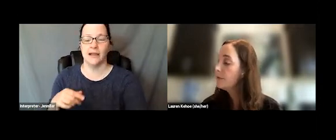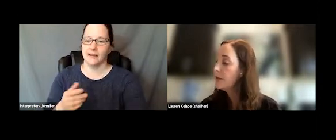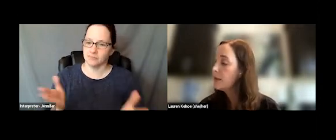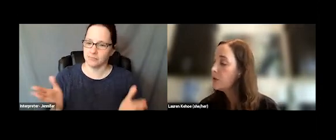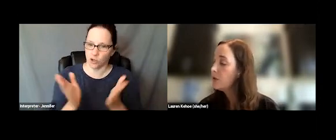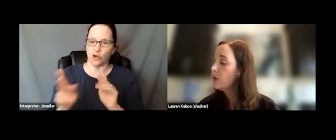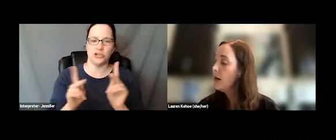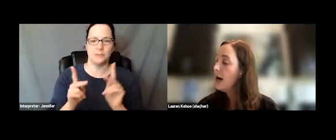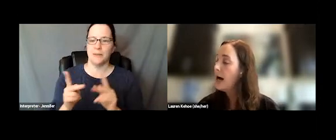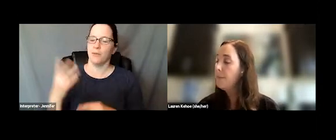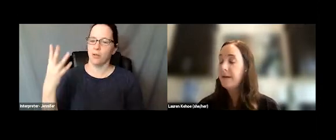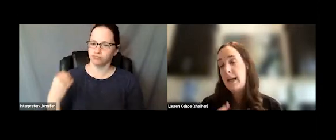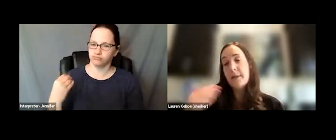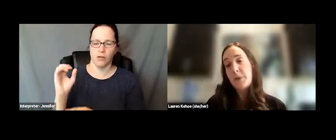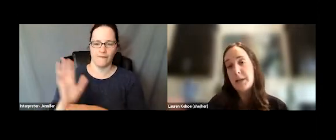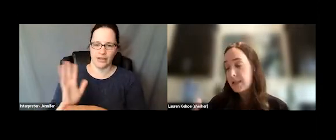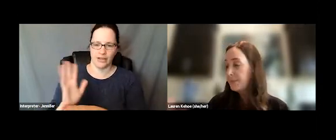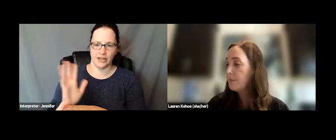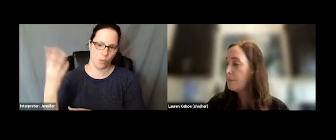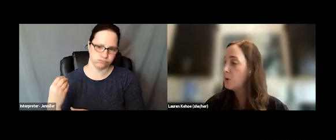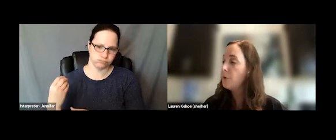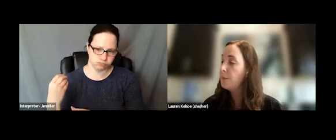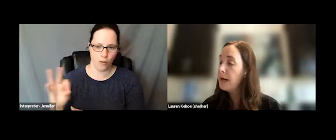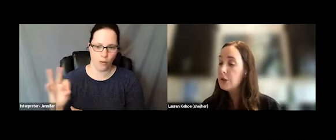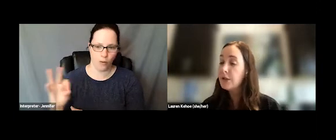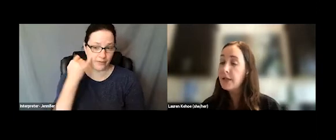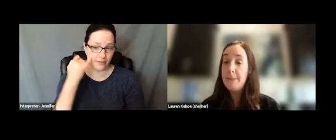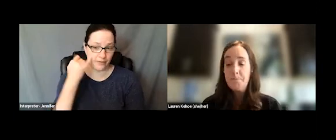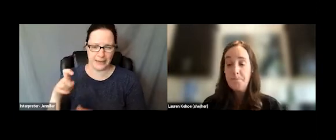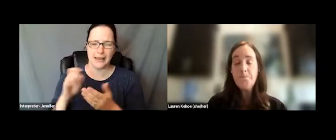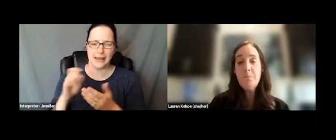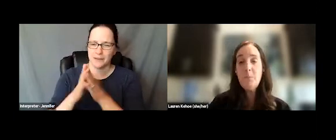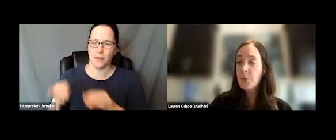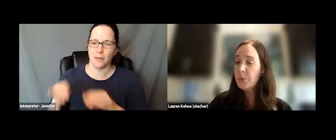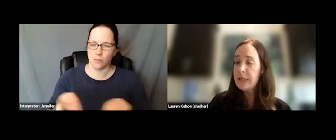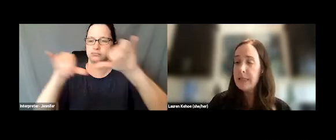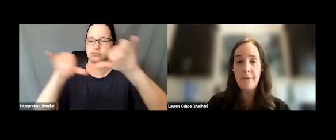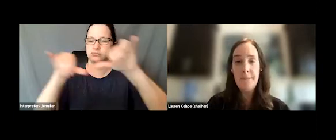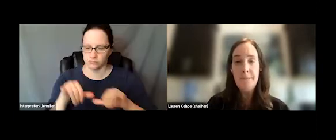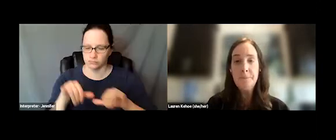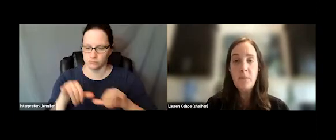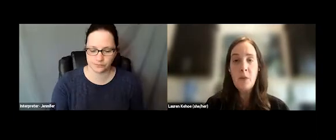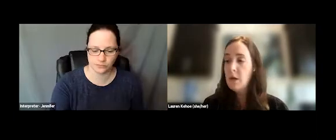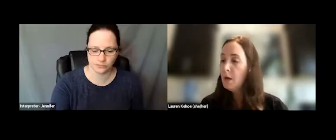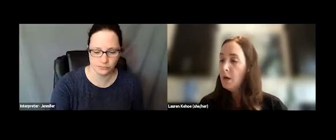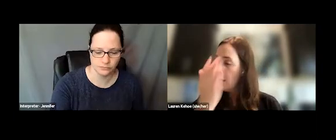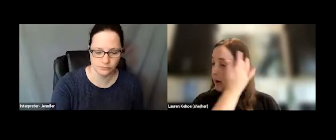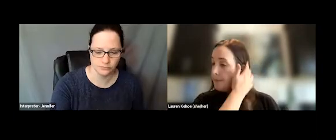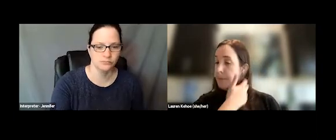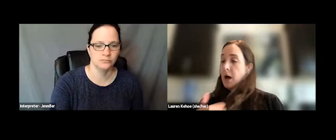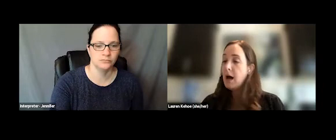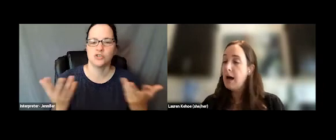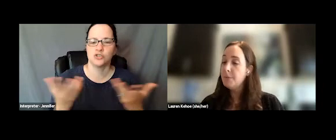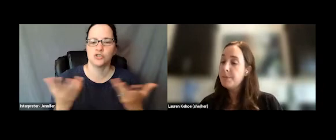videos off if they needed to, and again this practice has become much more formalized over time. So what did we discover?